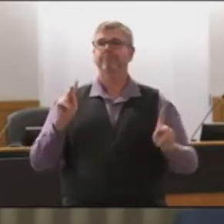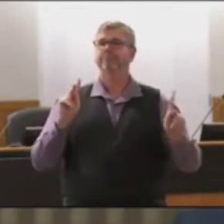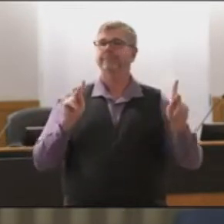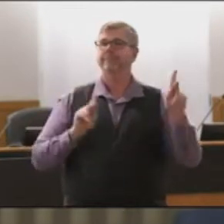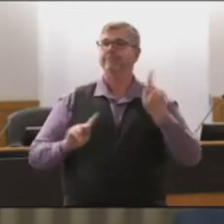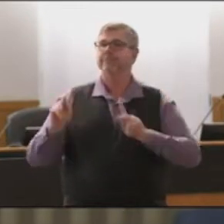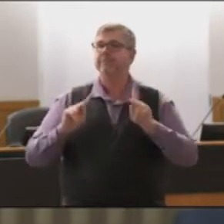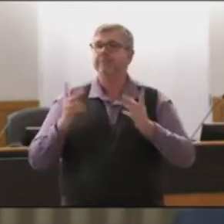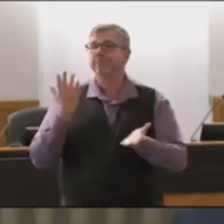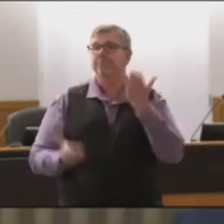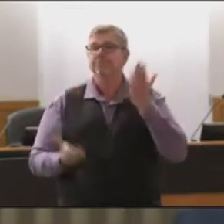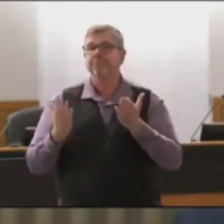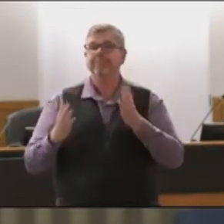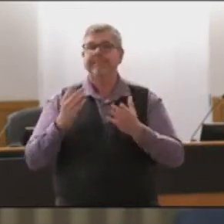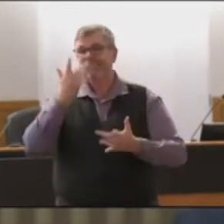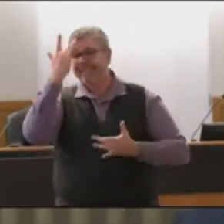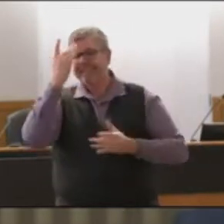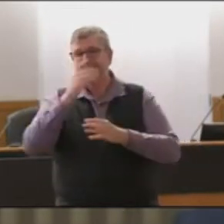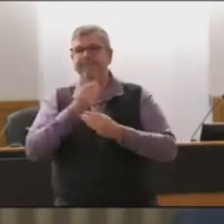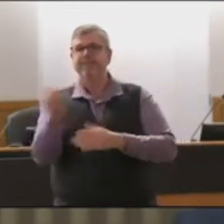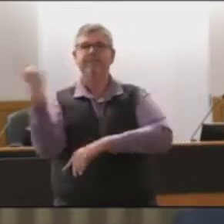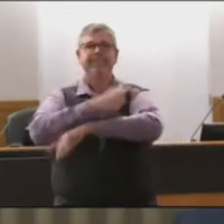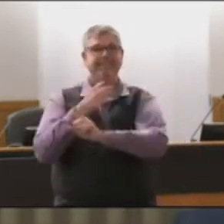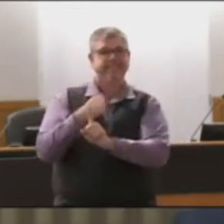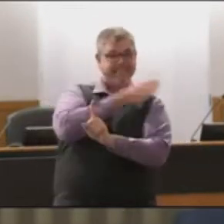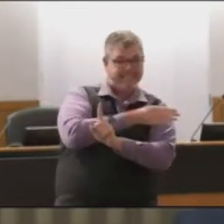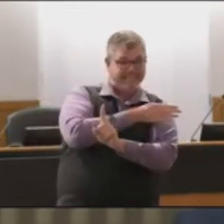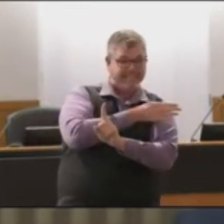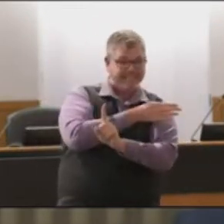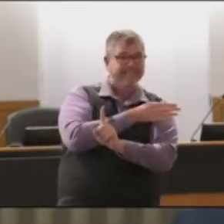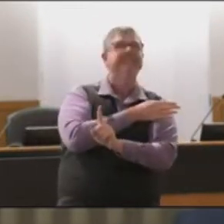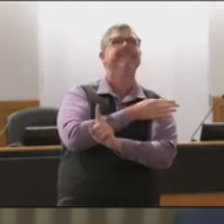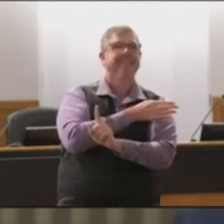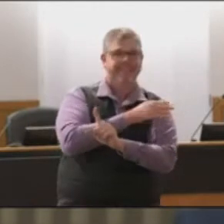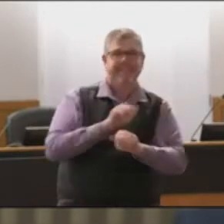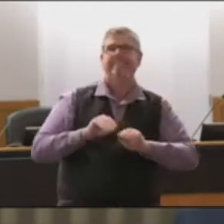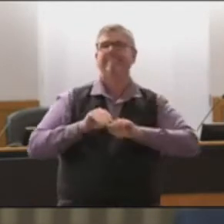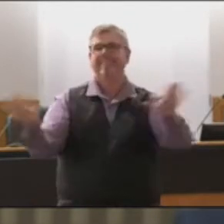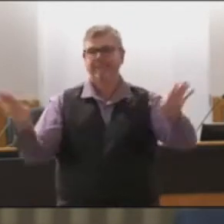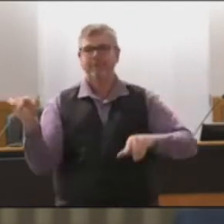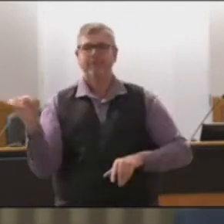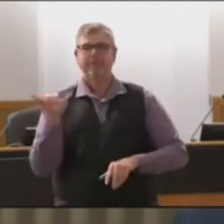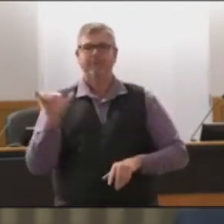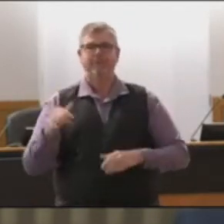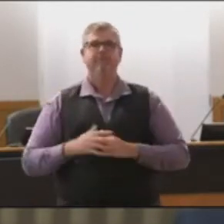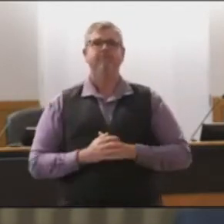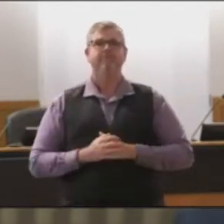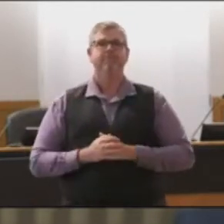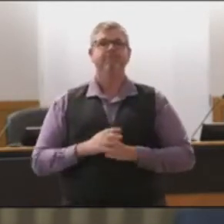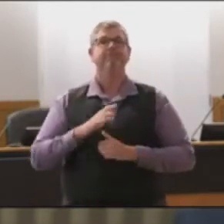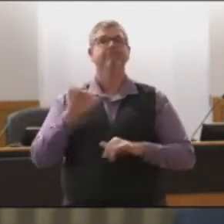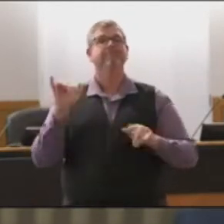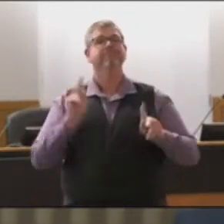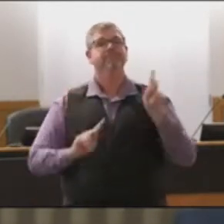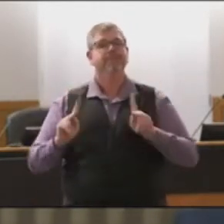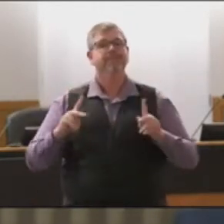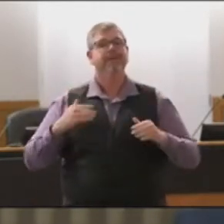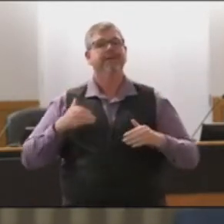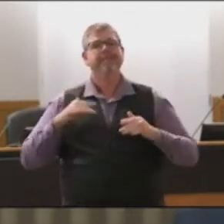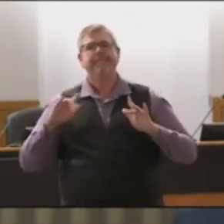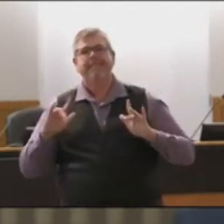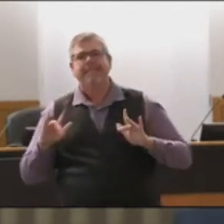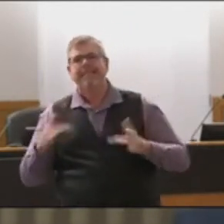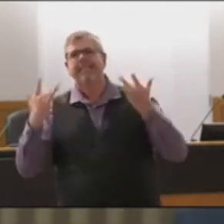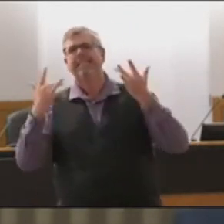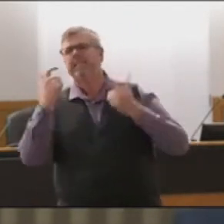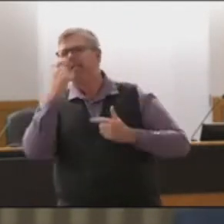mild symptoms, which may be confused for other types of illnesses or symptoms, may also have the potential for spreading and being